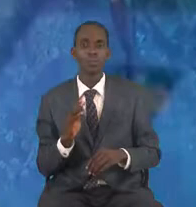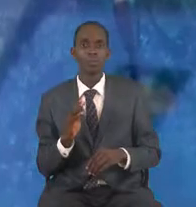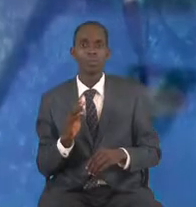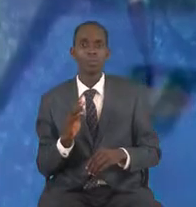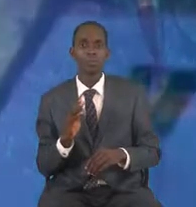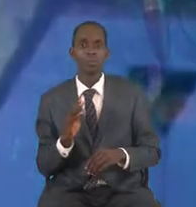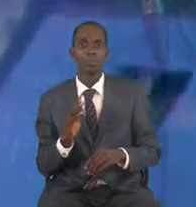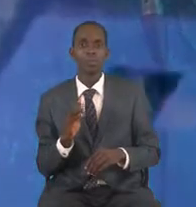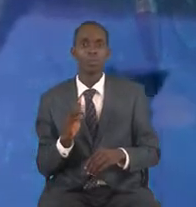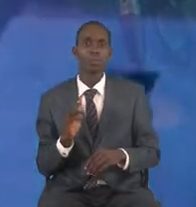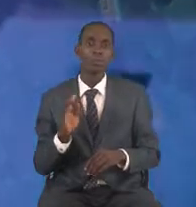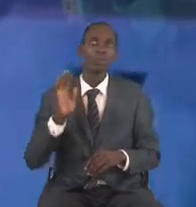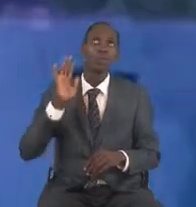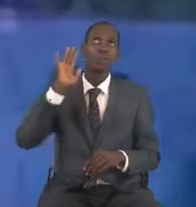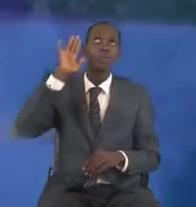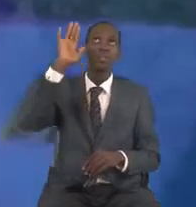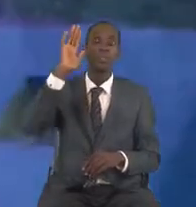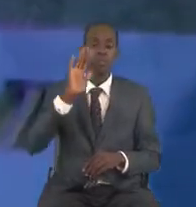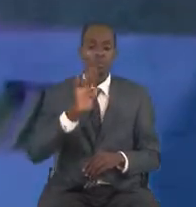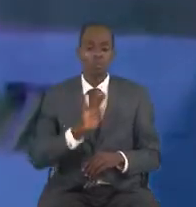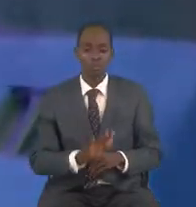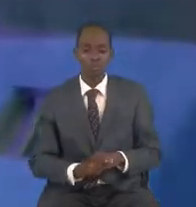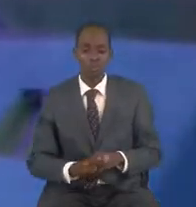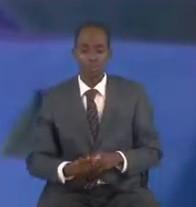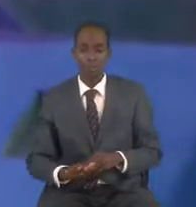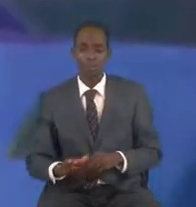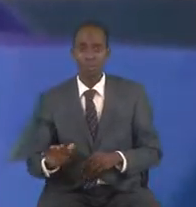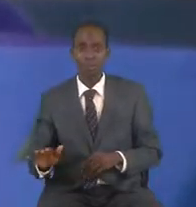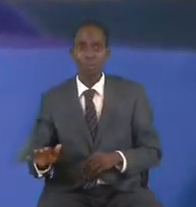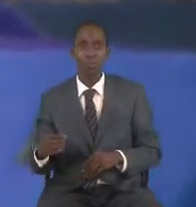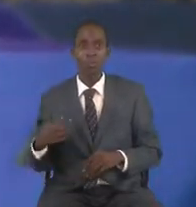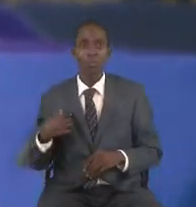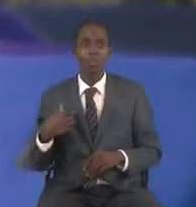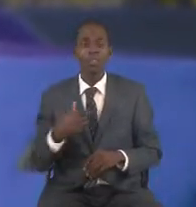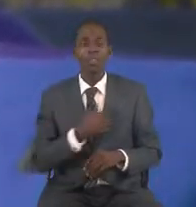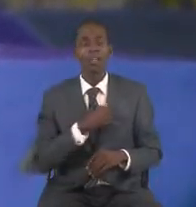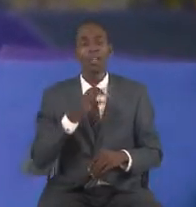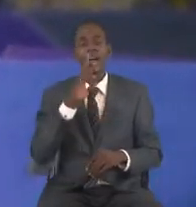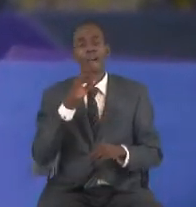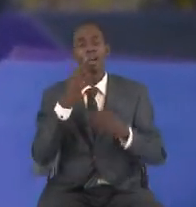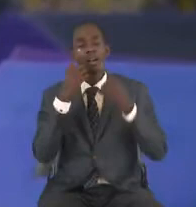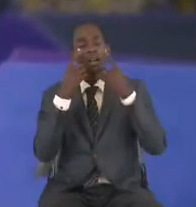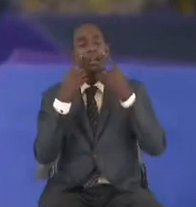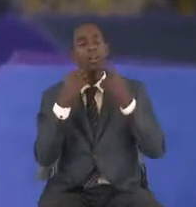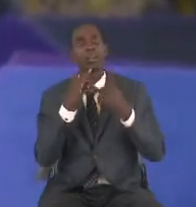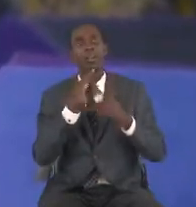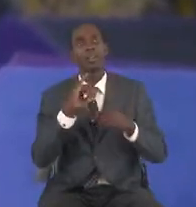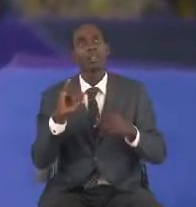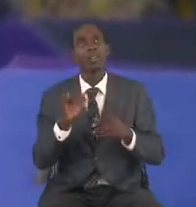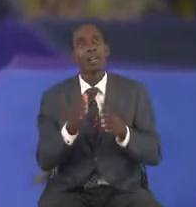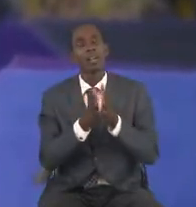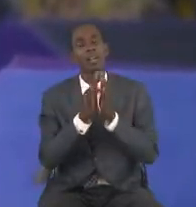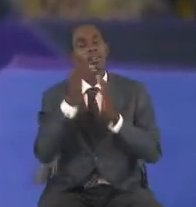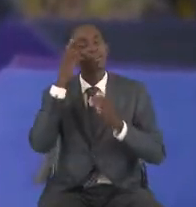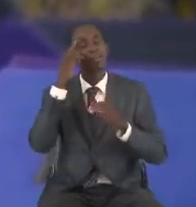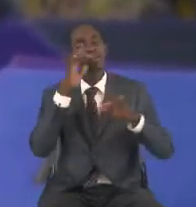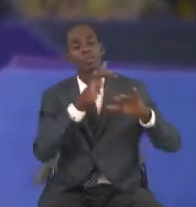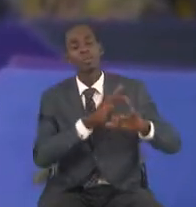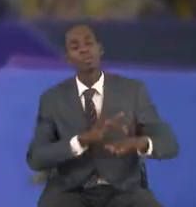your children, we are crying for mercy, Lord.